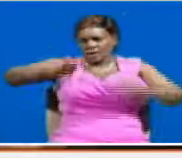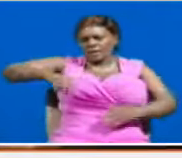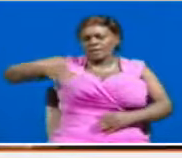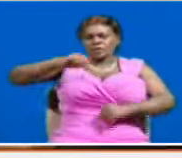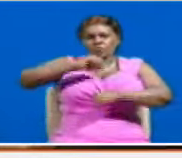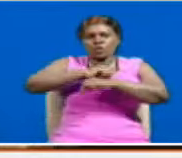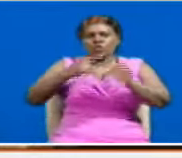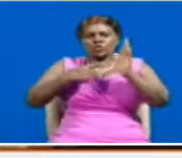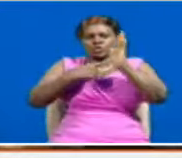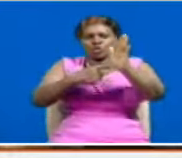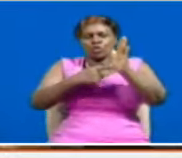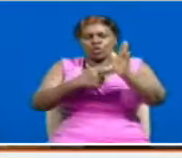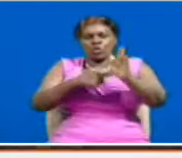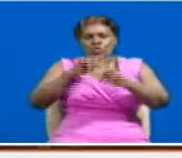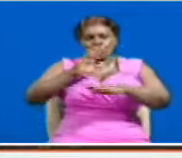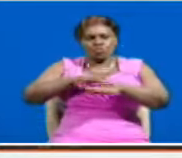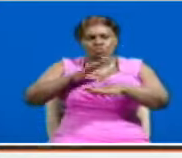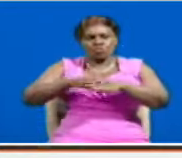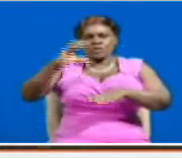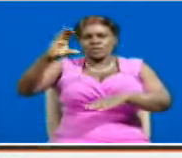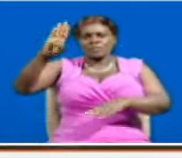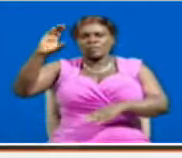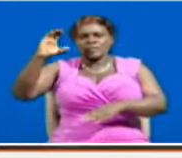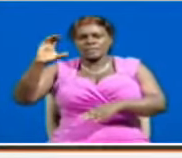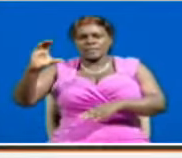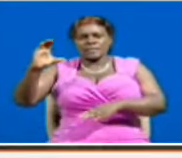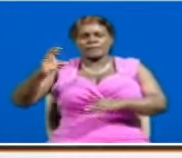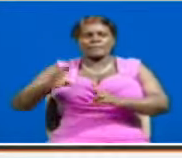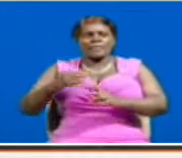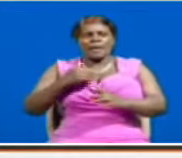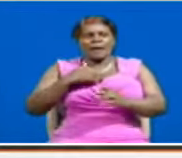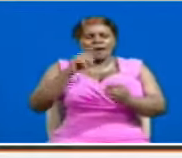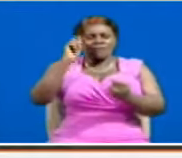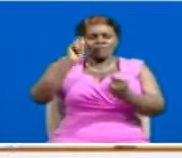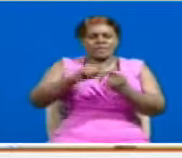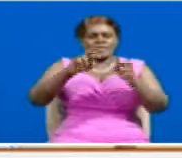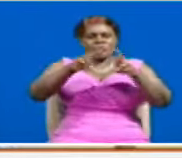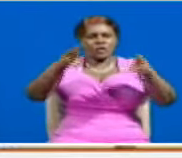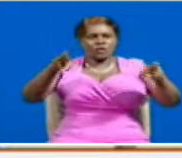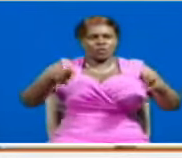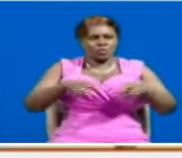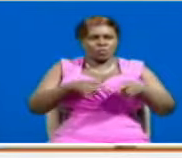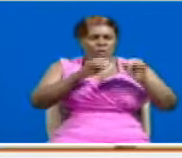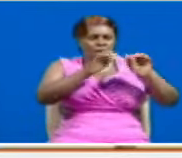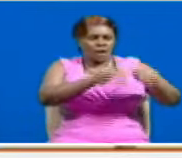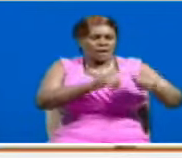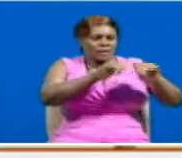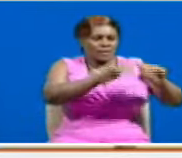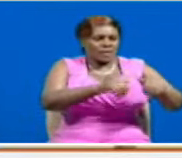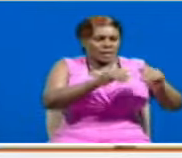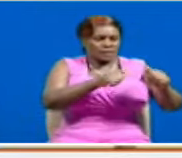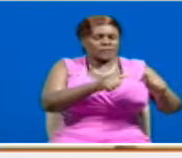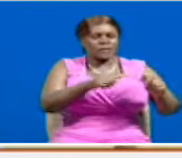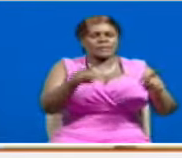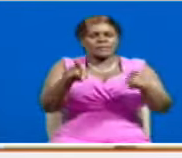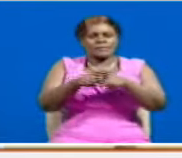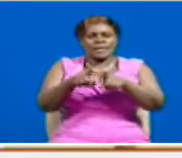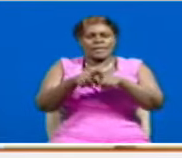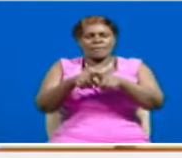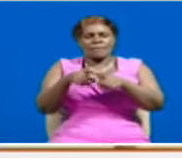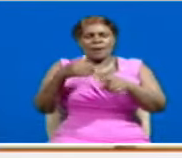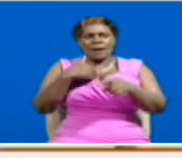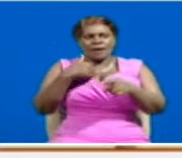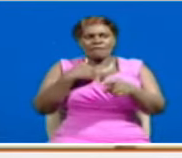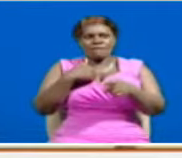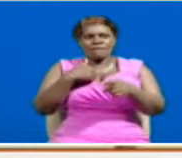the capital-intensive nature of the CBC curriculum. We have the laboratory in terms of agriculture and nutrition. We have a laboratory that